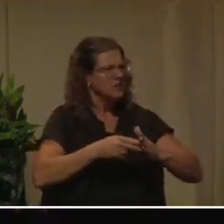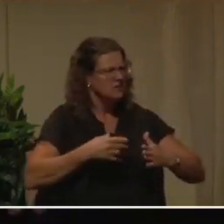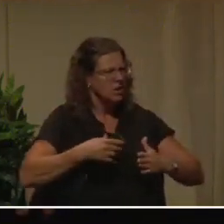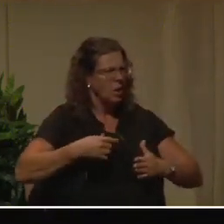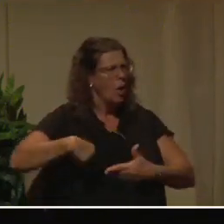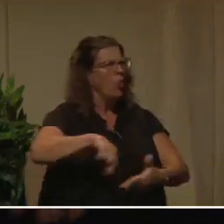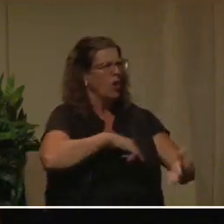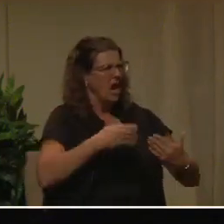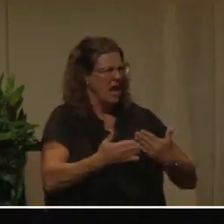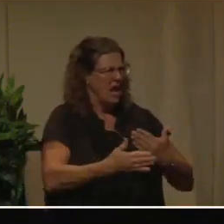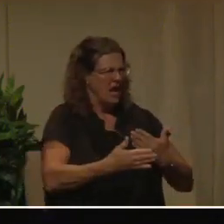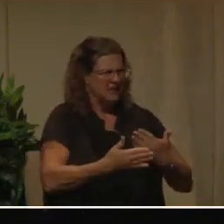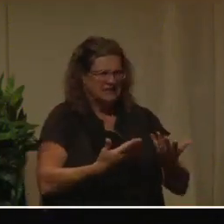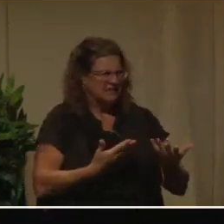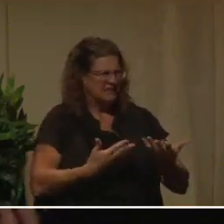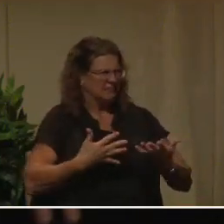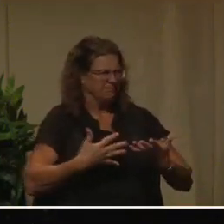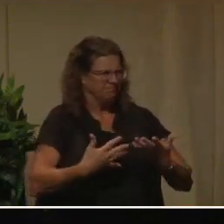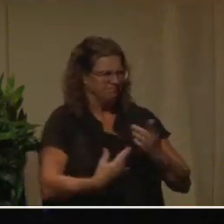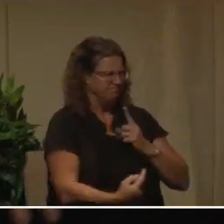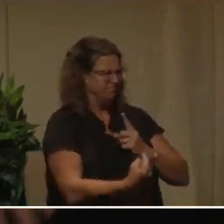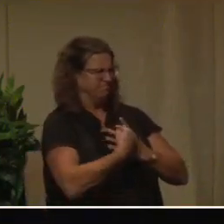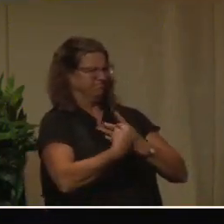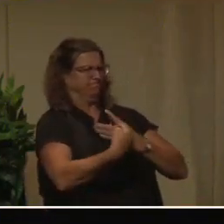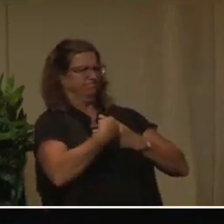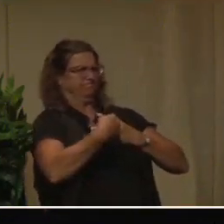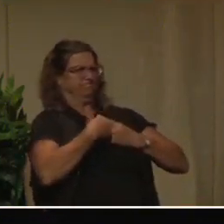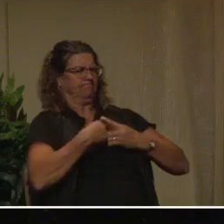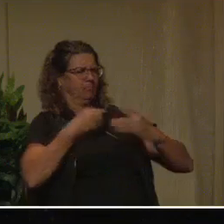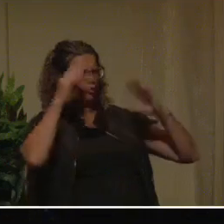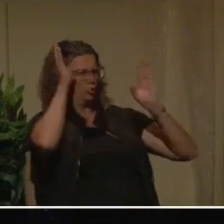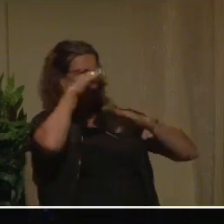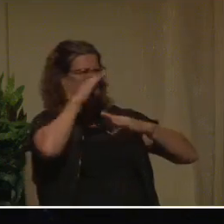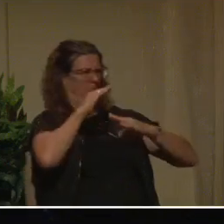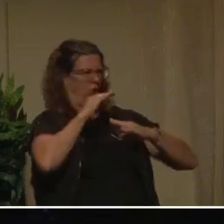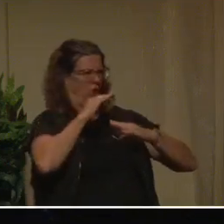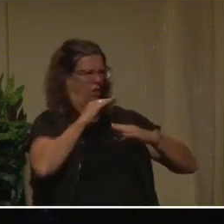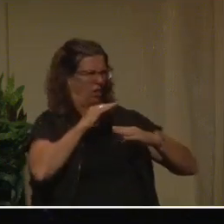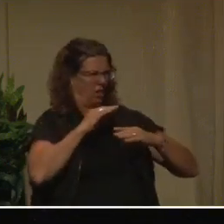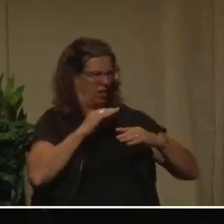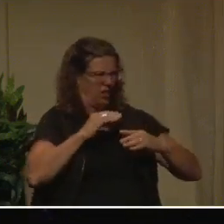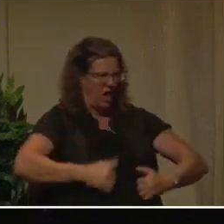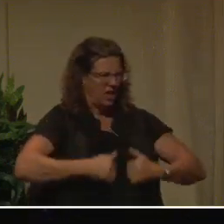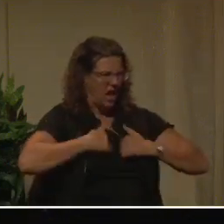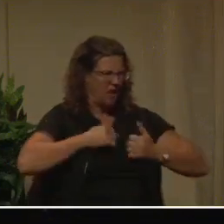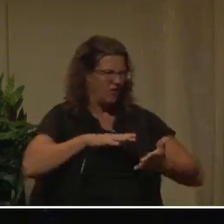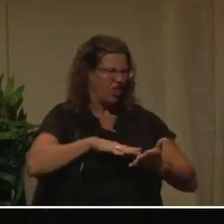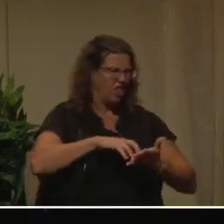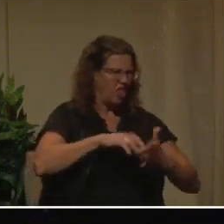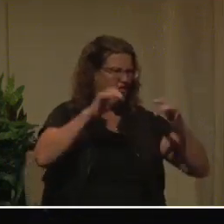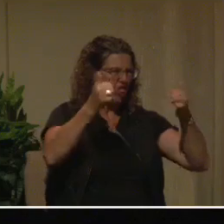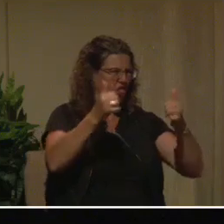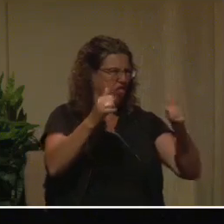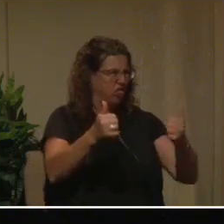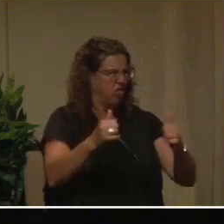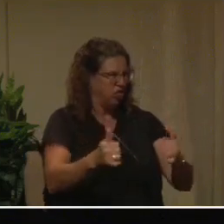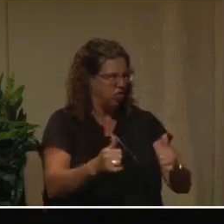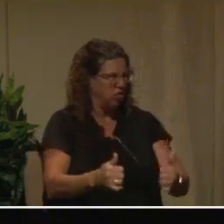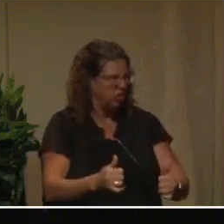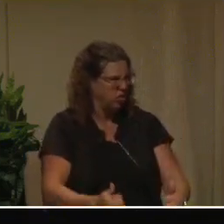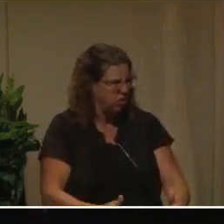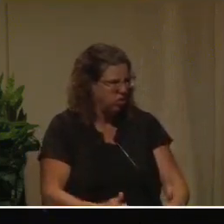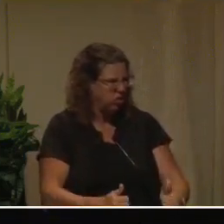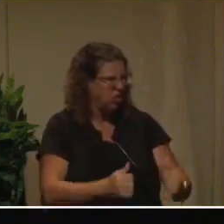death and mortality, and the wearing life is wearing out constantly. And Paul, really, who